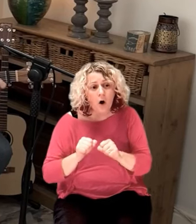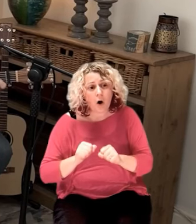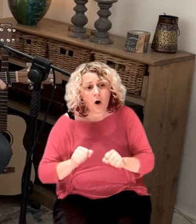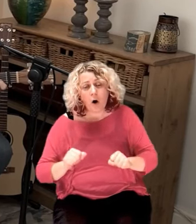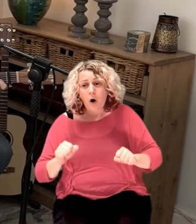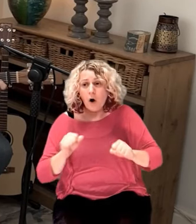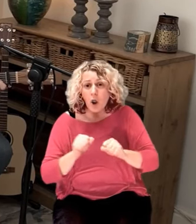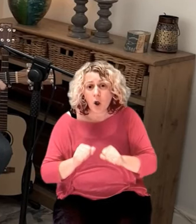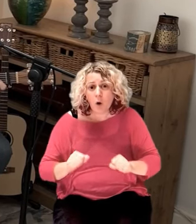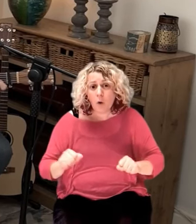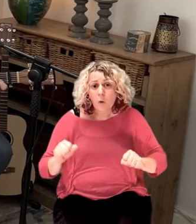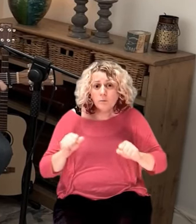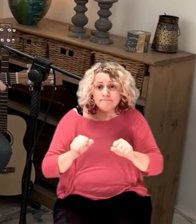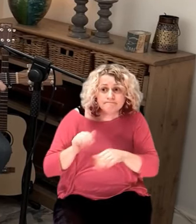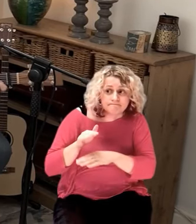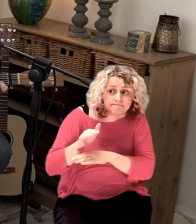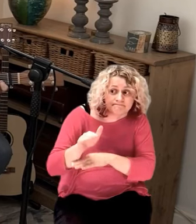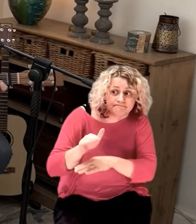No.